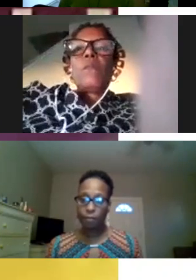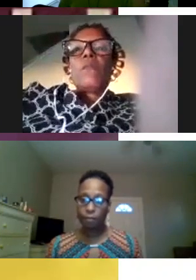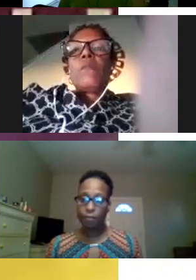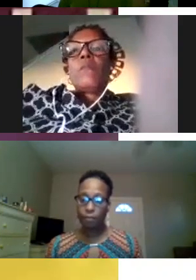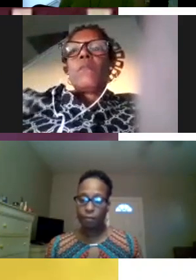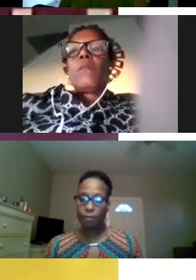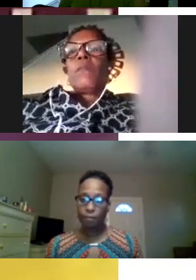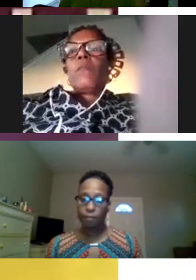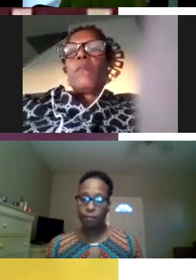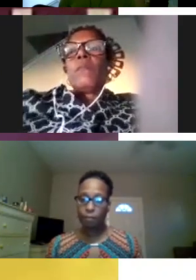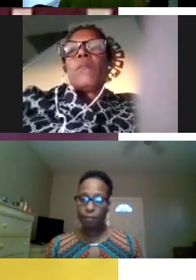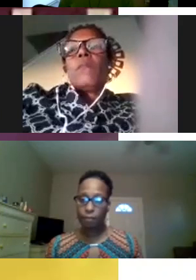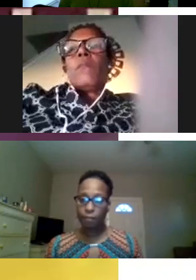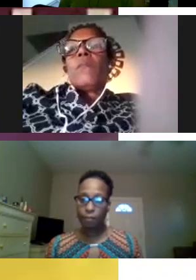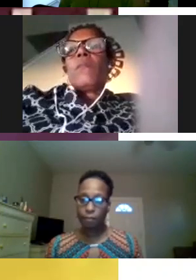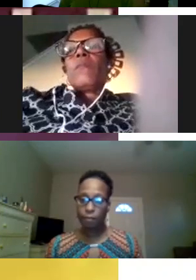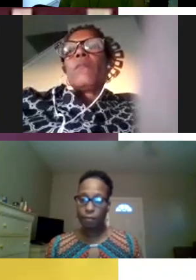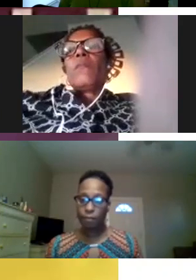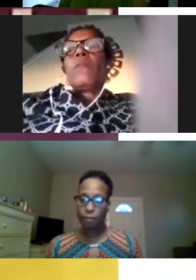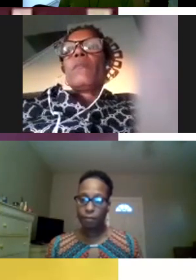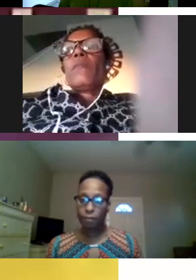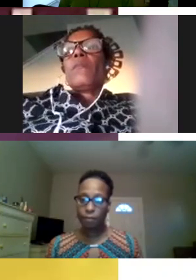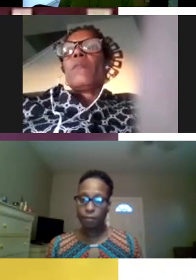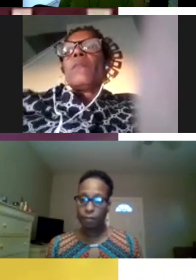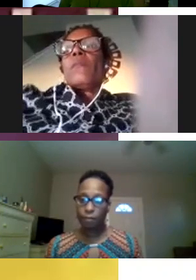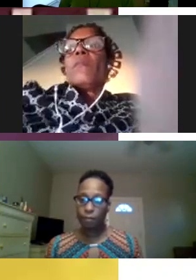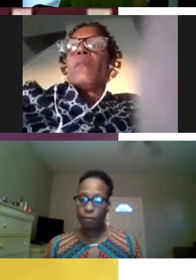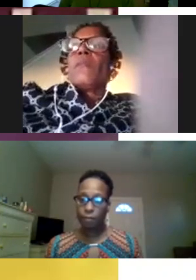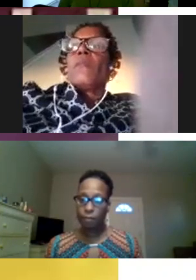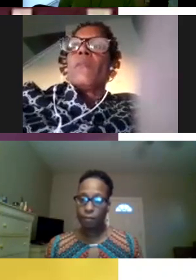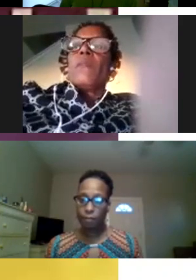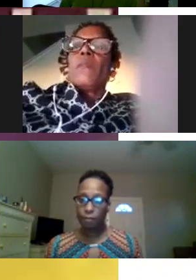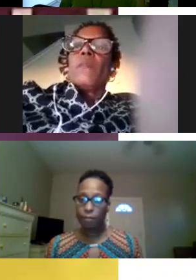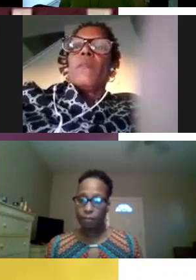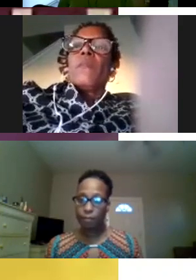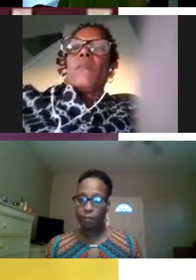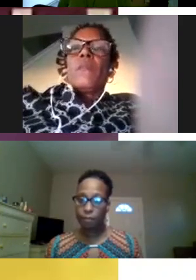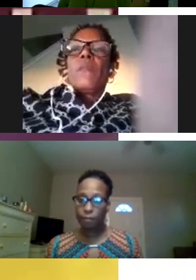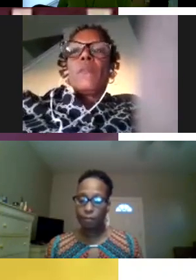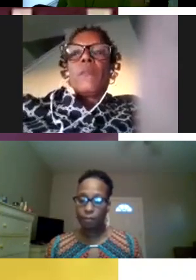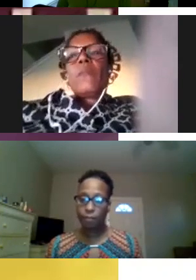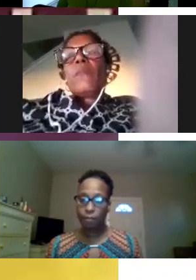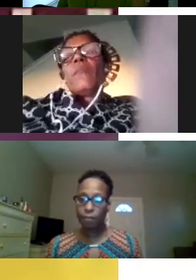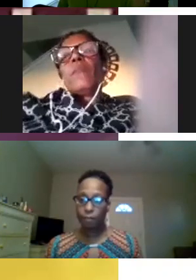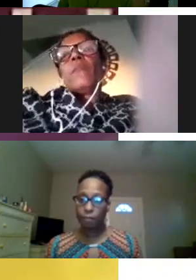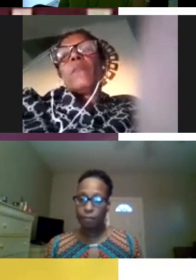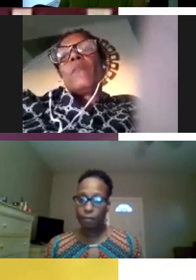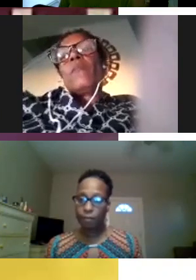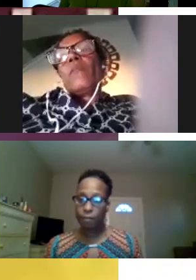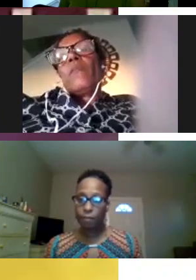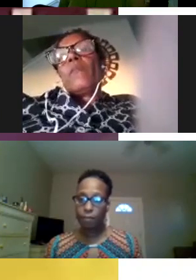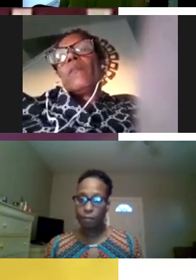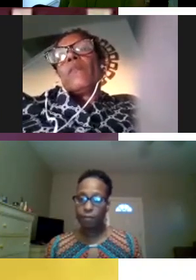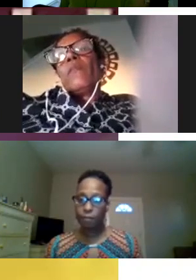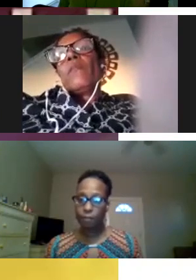father or person, but this is, you know, the challenges of the system that make it, you know, practically impossible to have quality